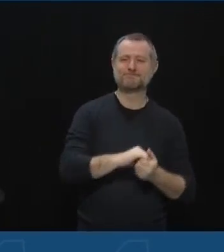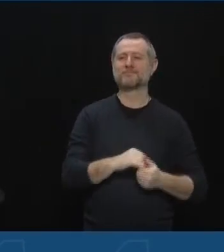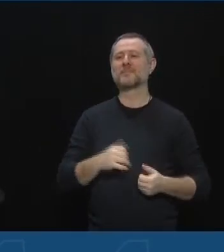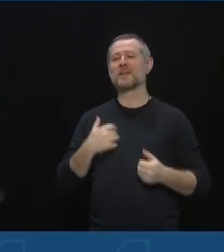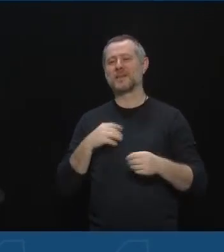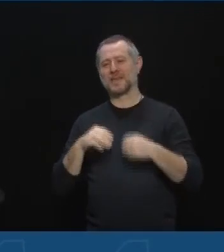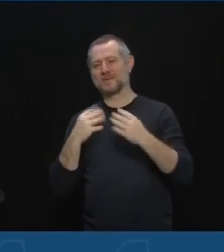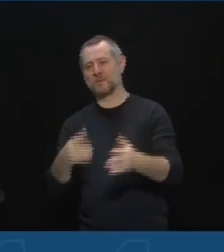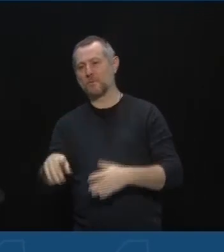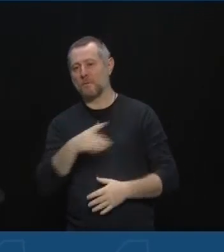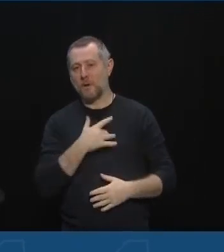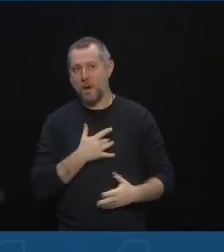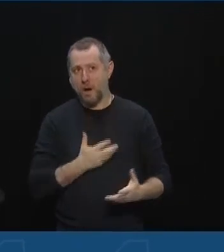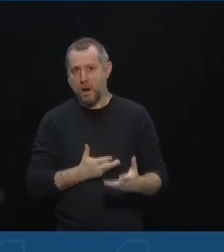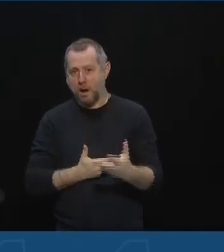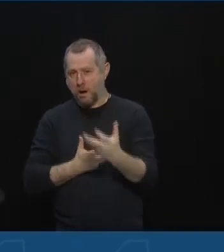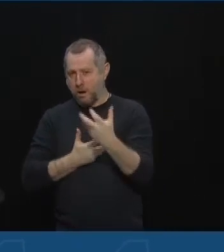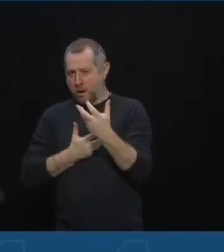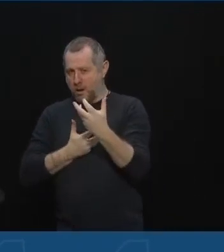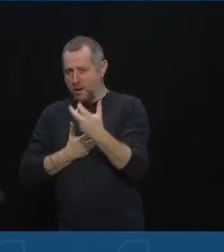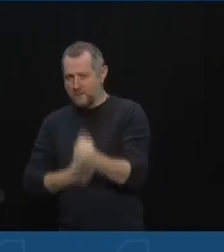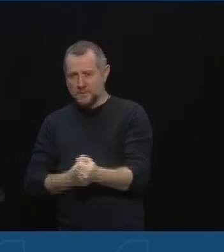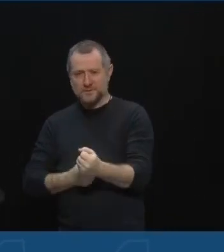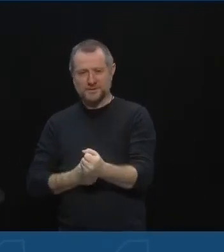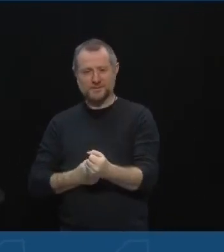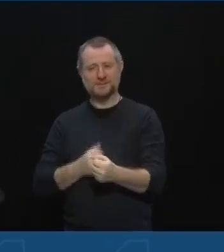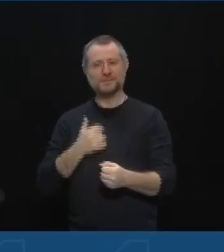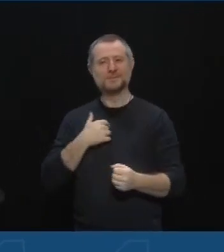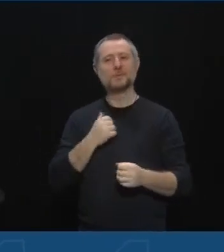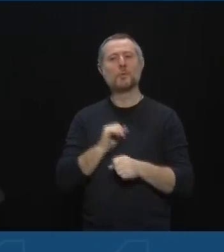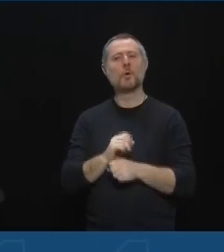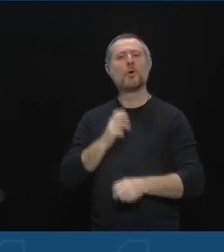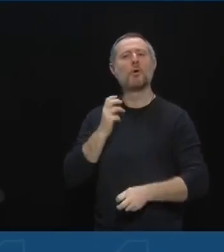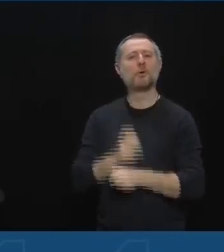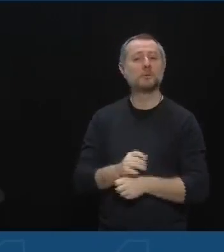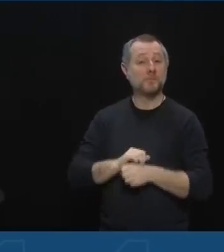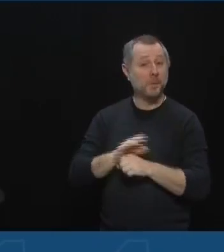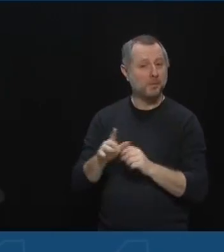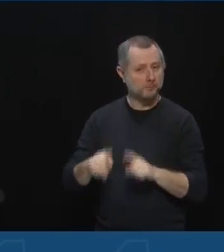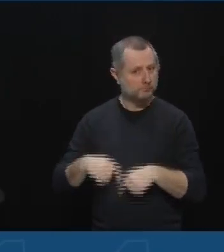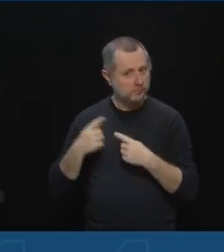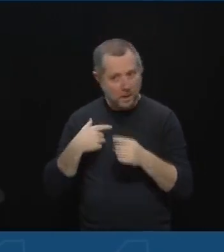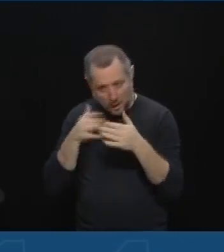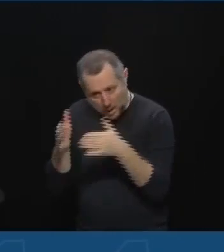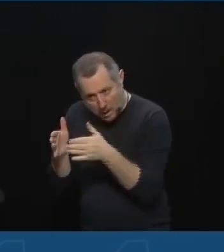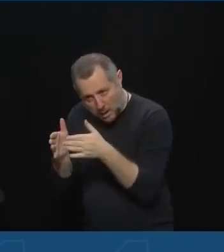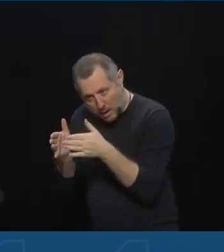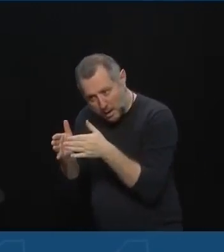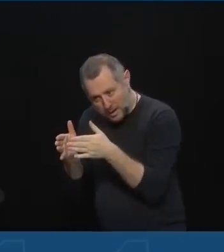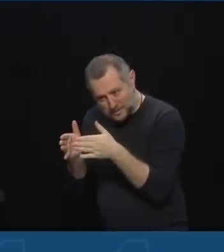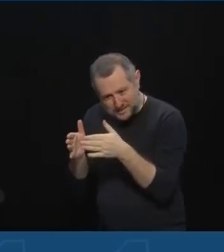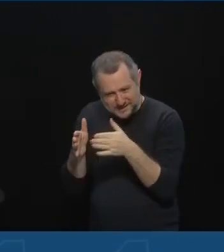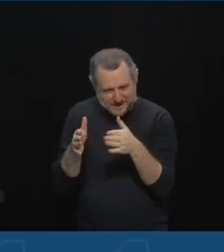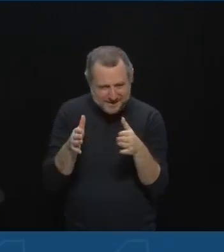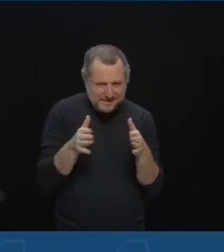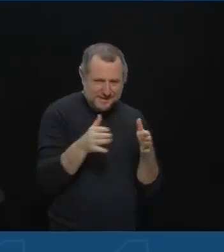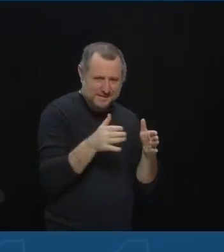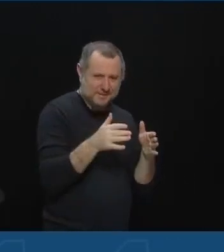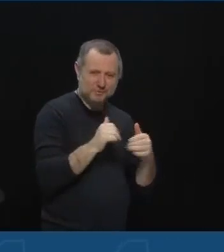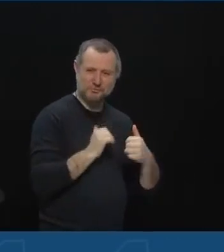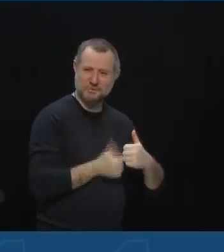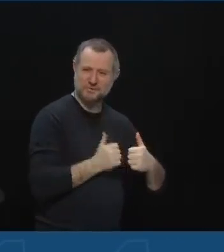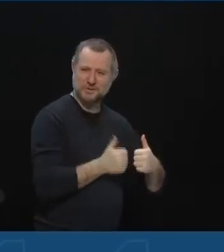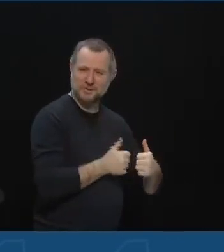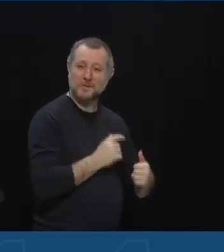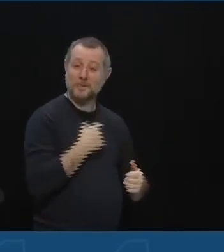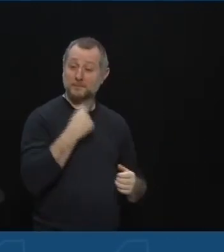of confidence and faith. We have worked so hard on the pandemic, and now we have other challenges, but I in my heart truly believe that we are